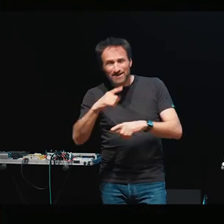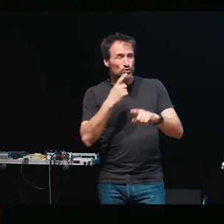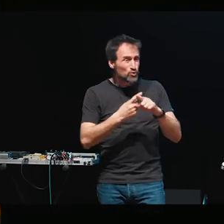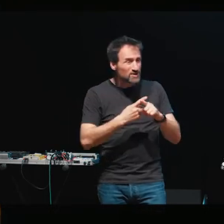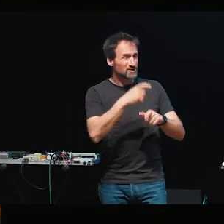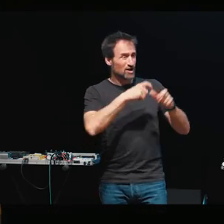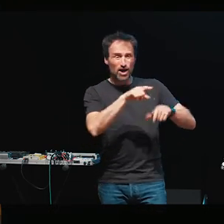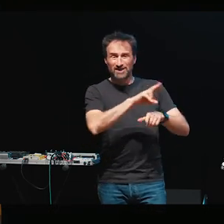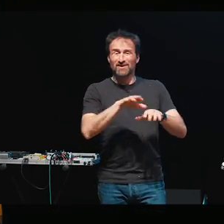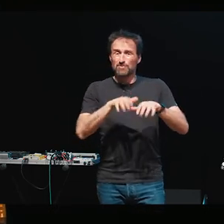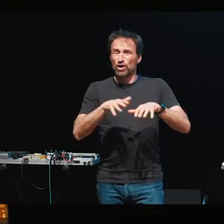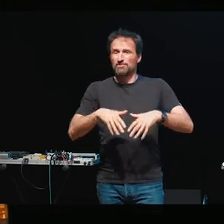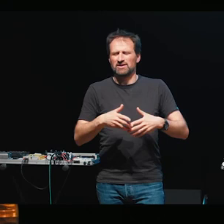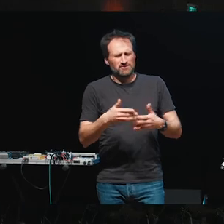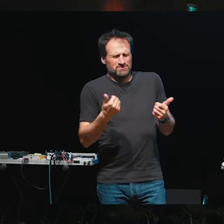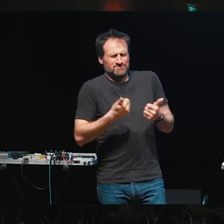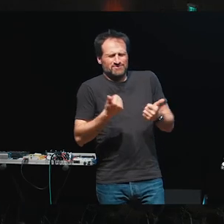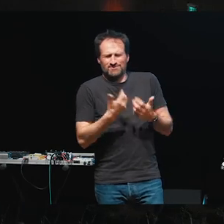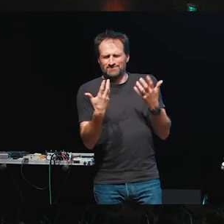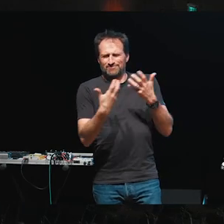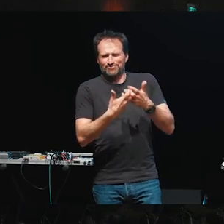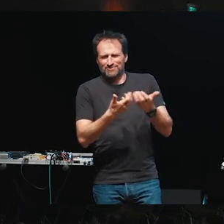that's amazing community.